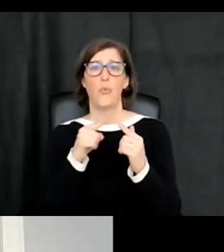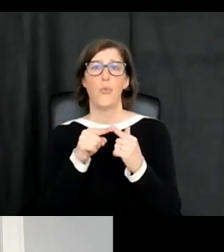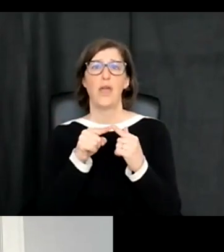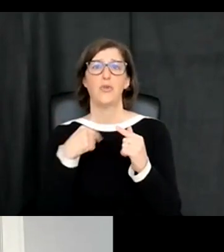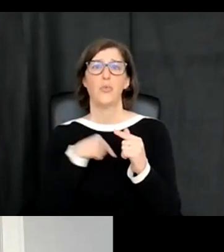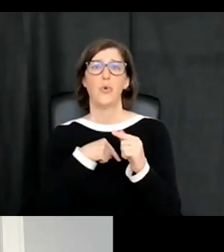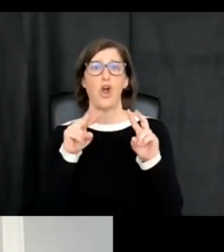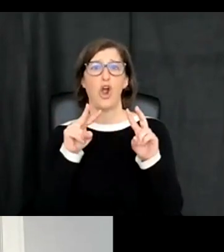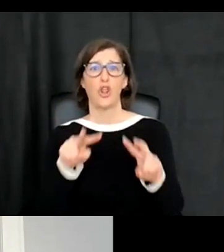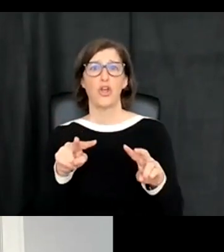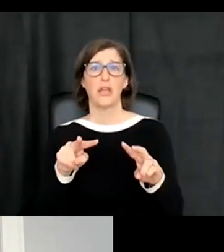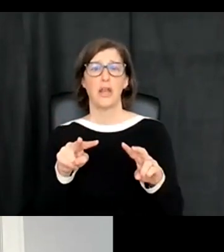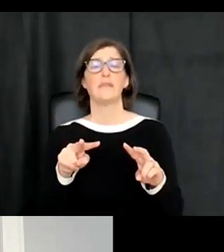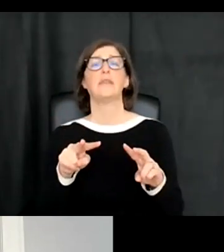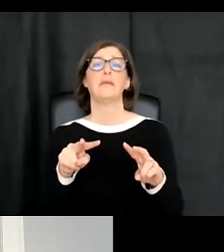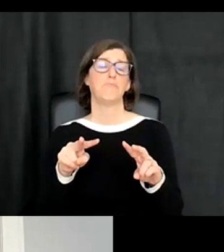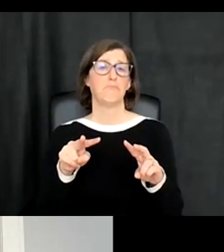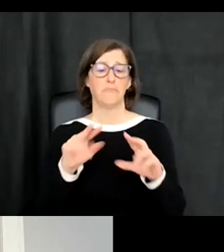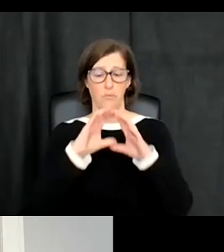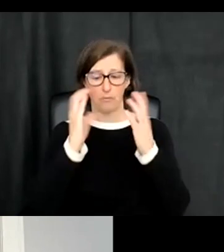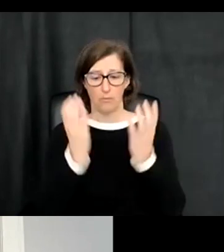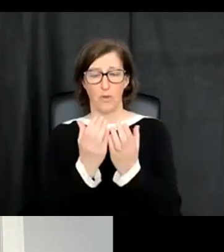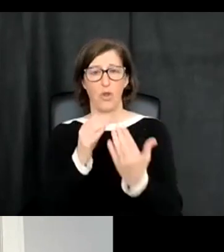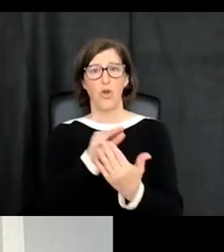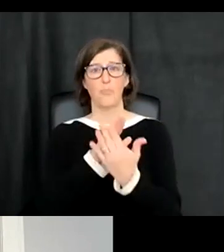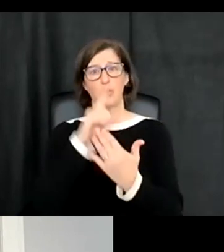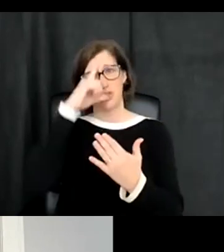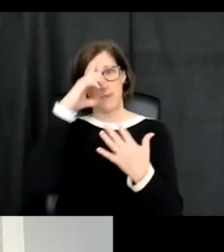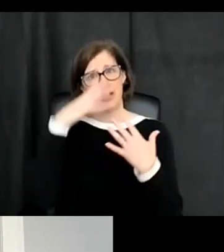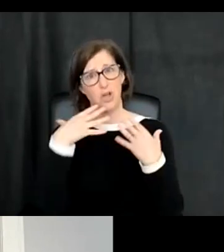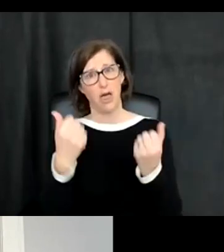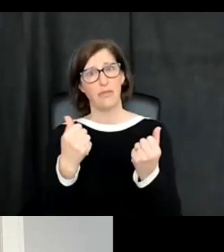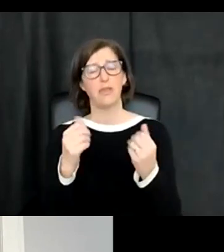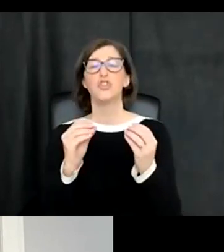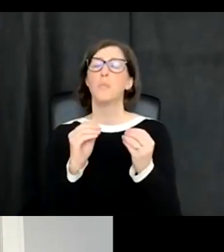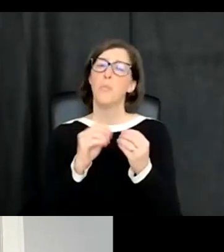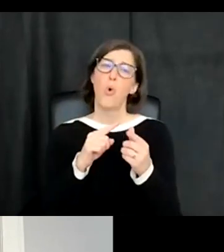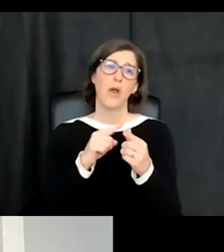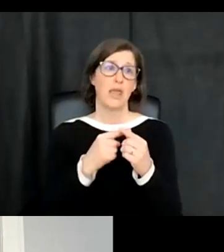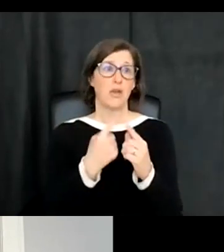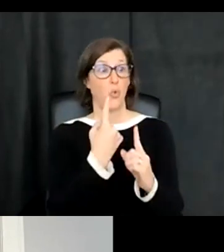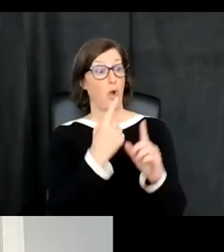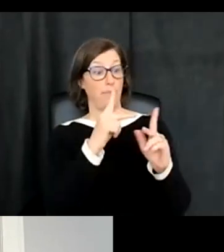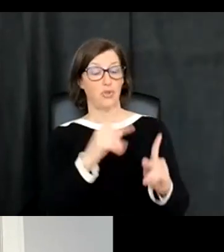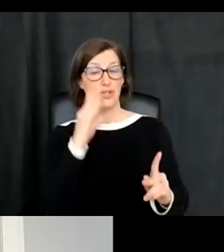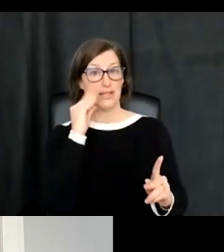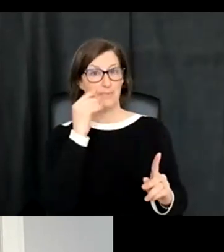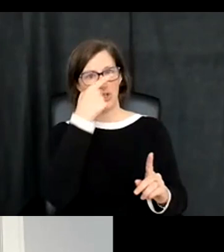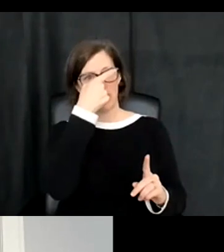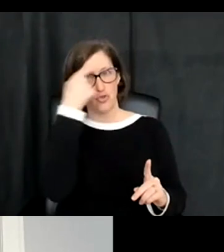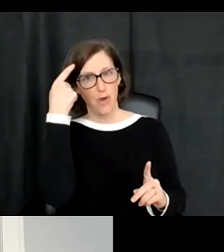socio-ecological approach to mental health, it's so much more than just the person who's experienced trauma